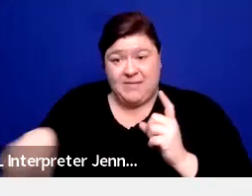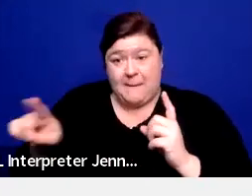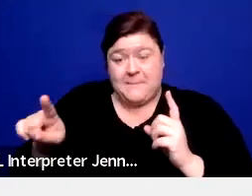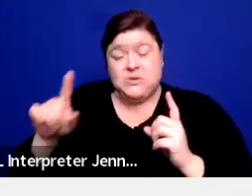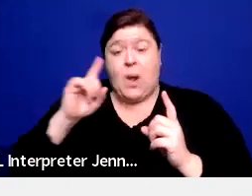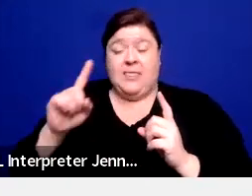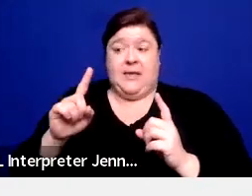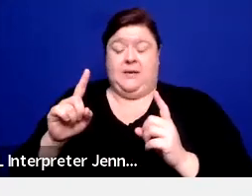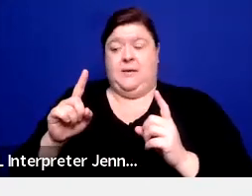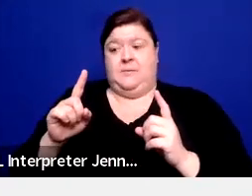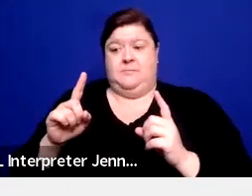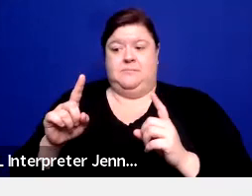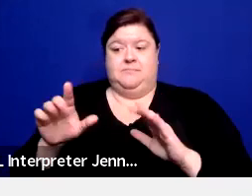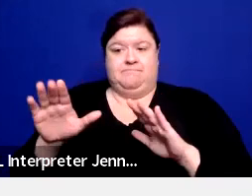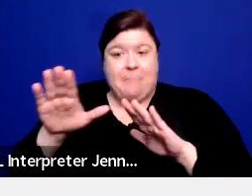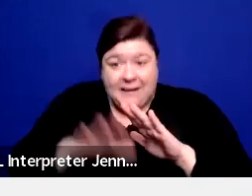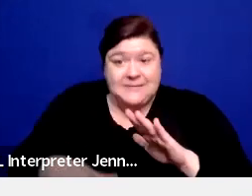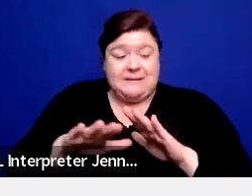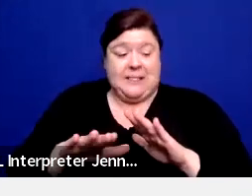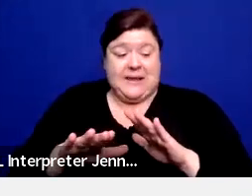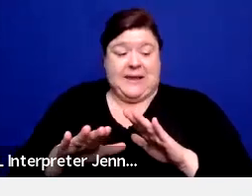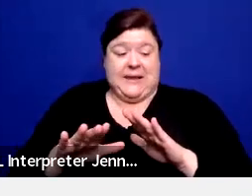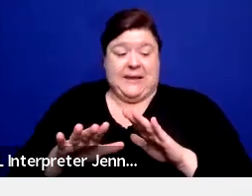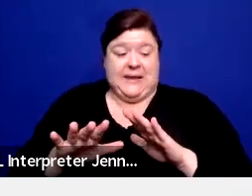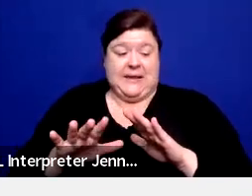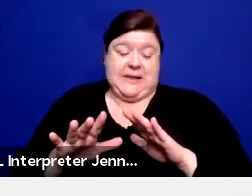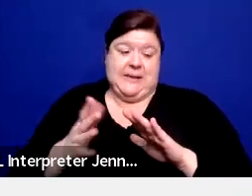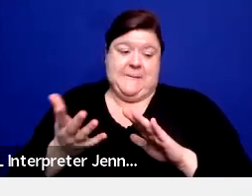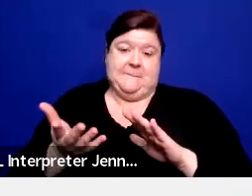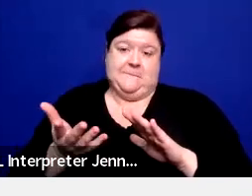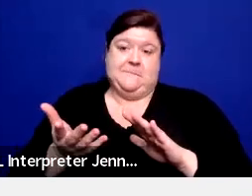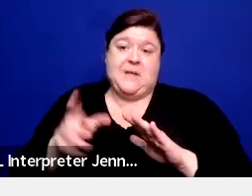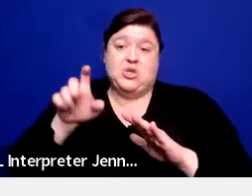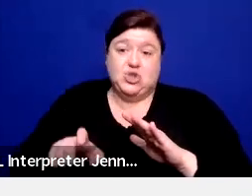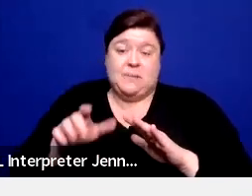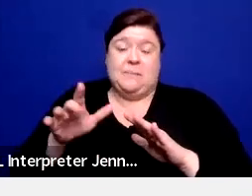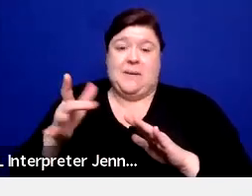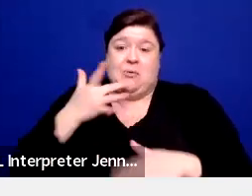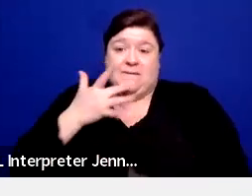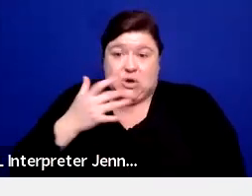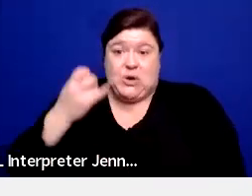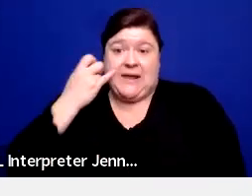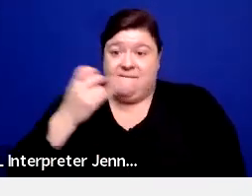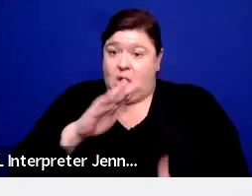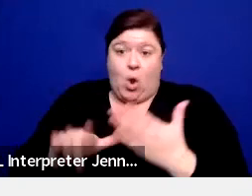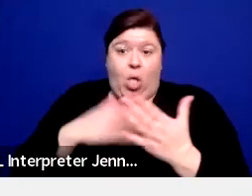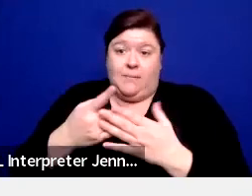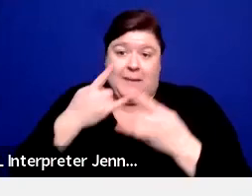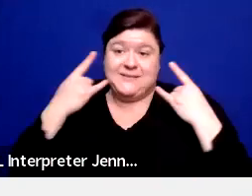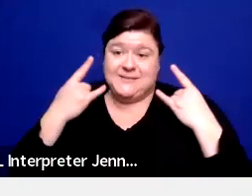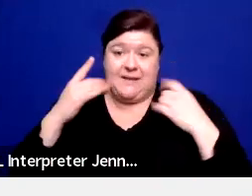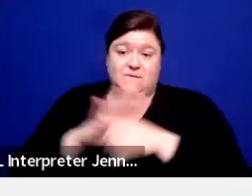line is that ideally it should be preferred that everybody is masking at all